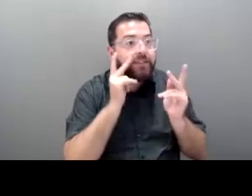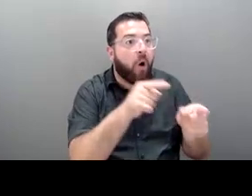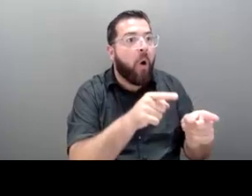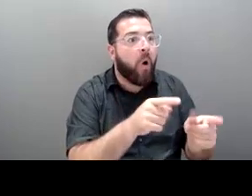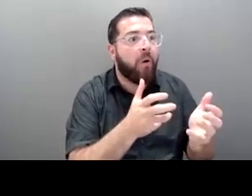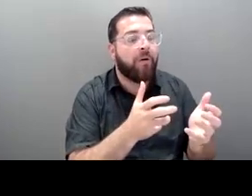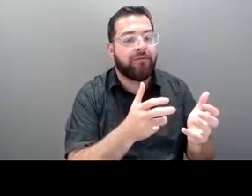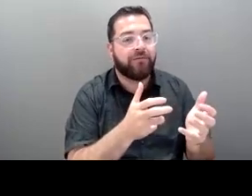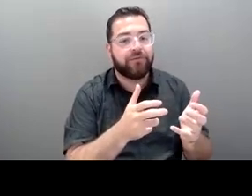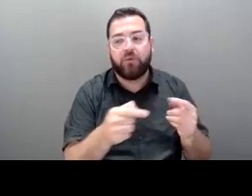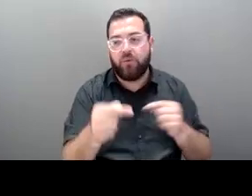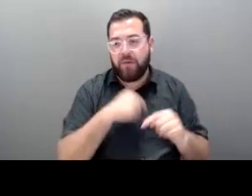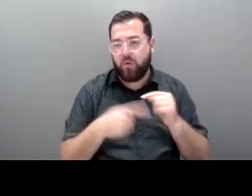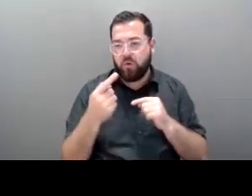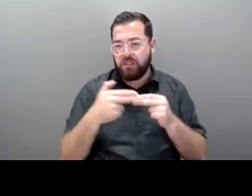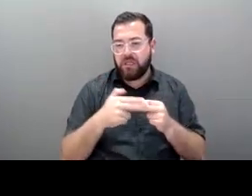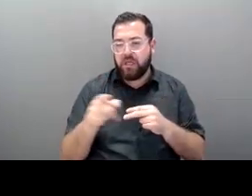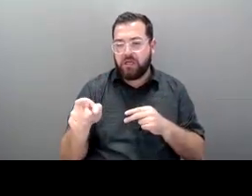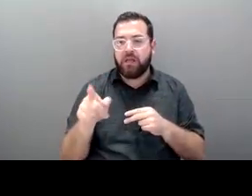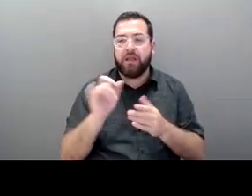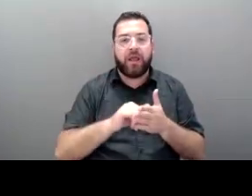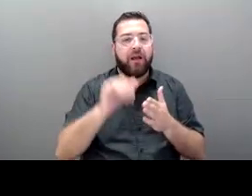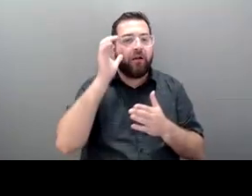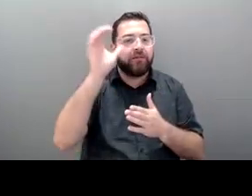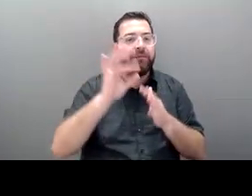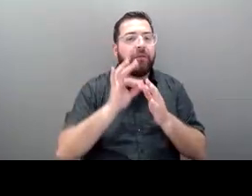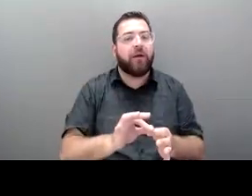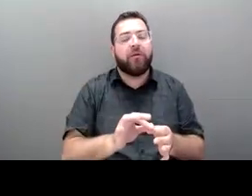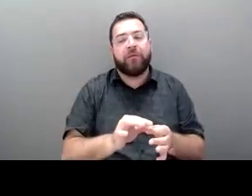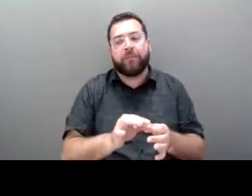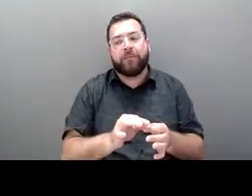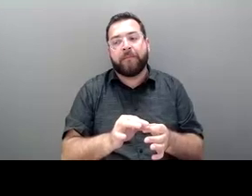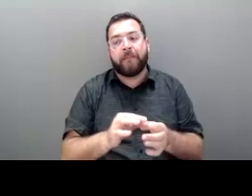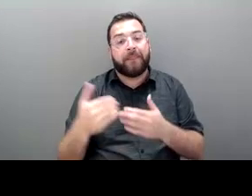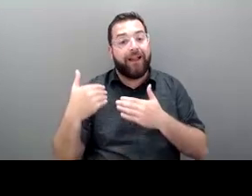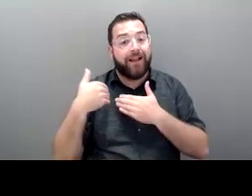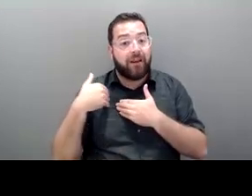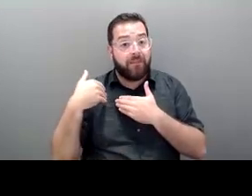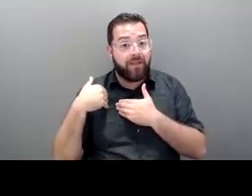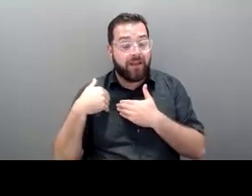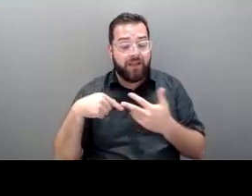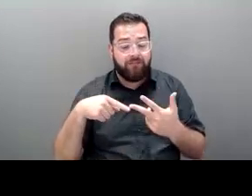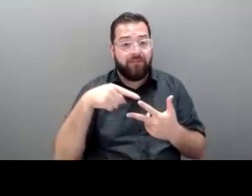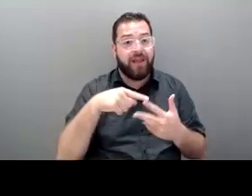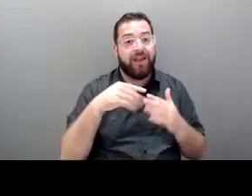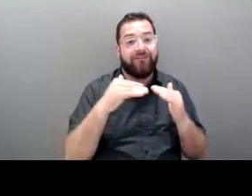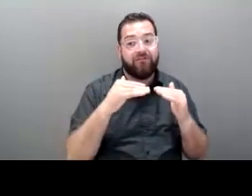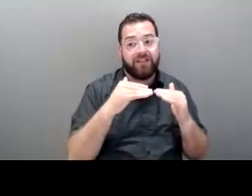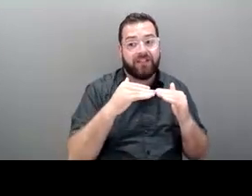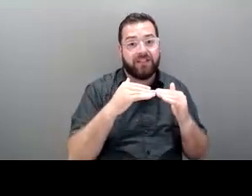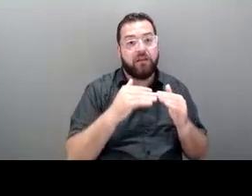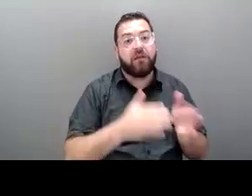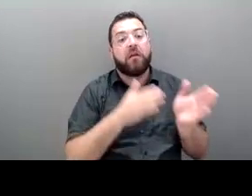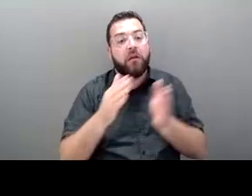back one slide, this idea of maybe accountability and fairness, and this is sort of where it gets